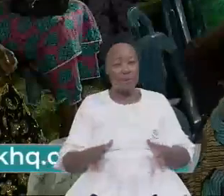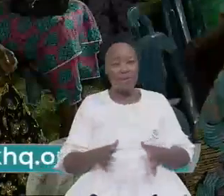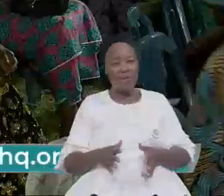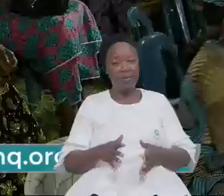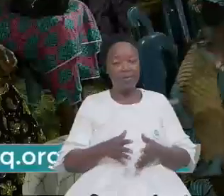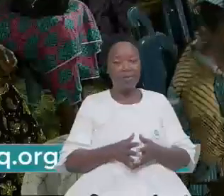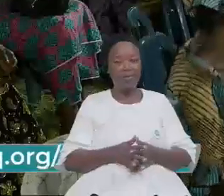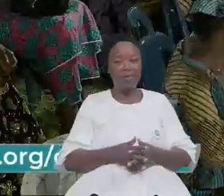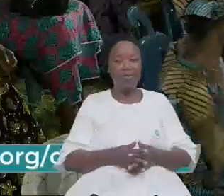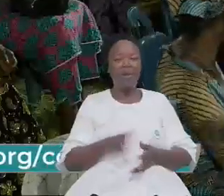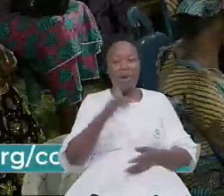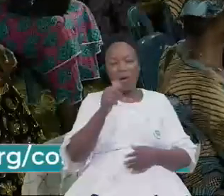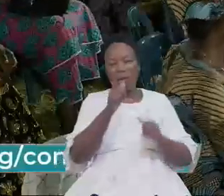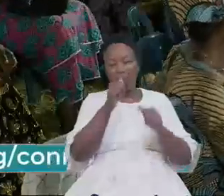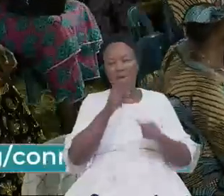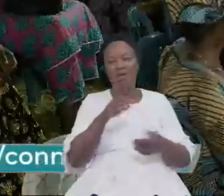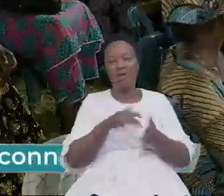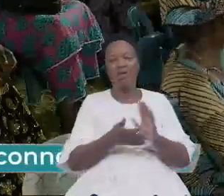God bless you.